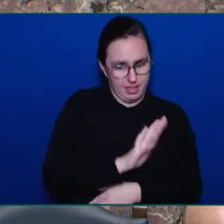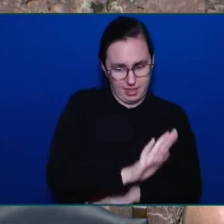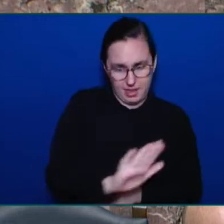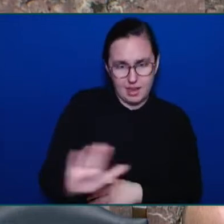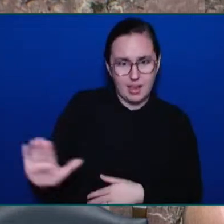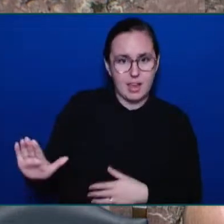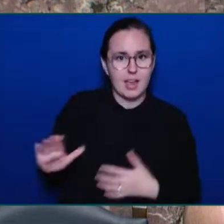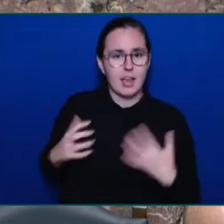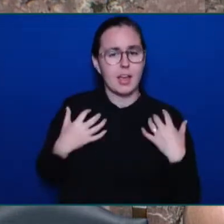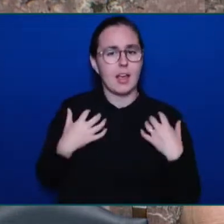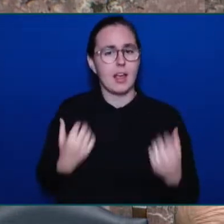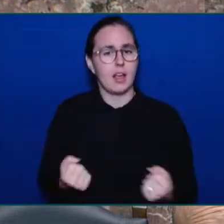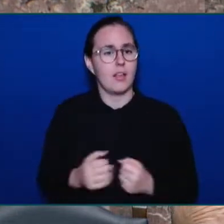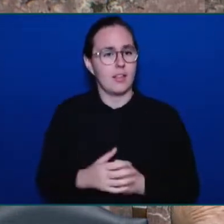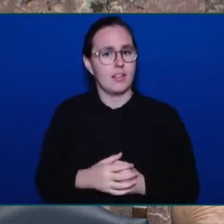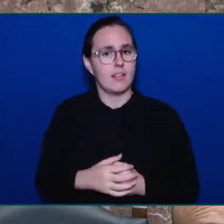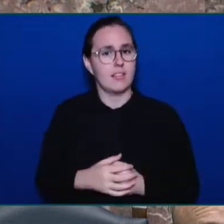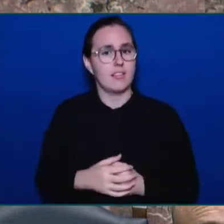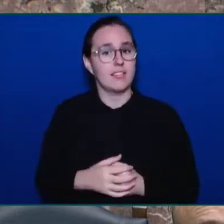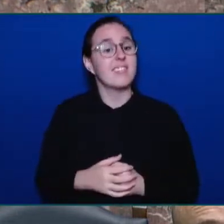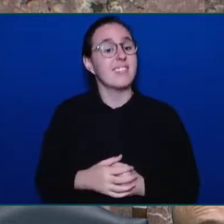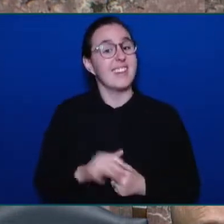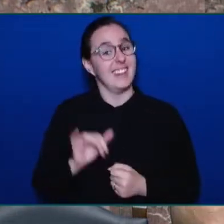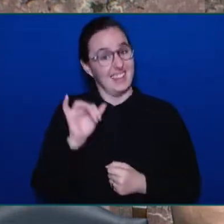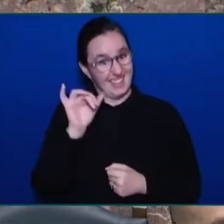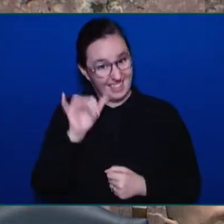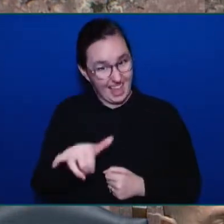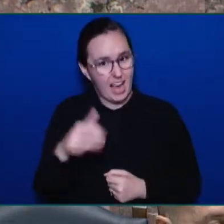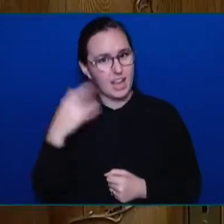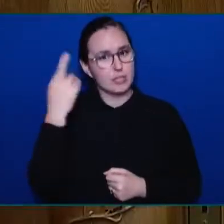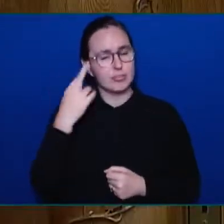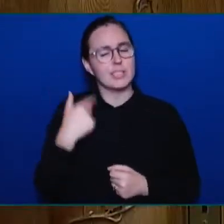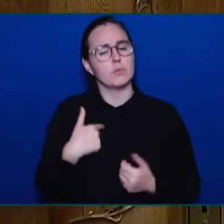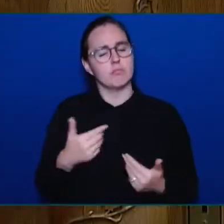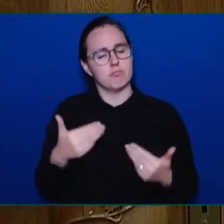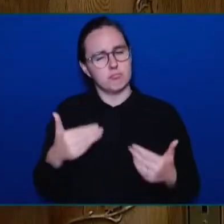protect the health of everyone, and we are going to continue to do so.